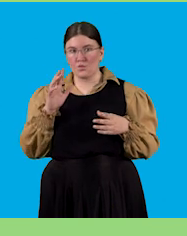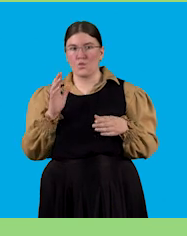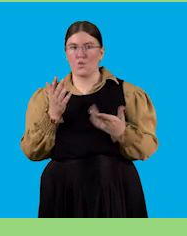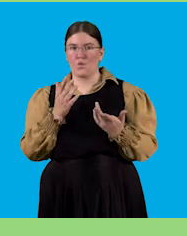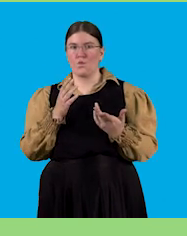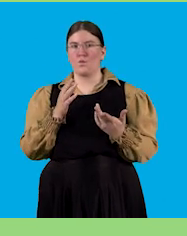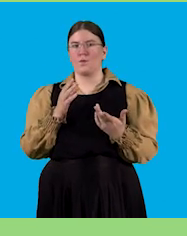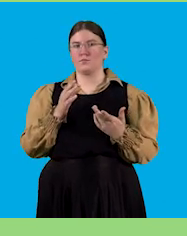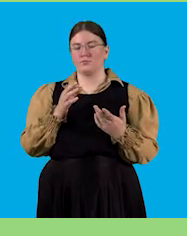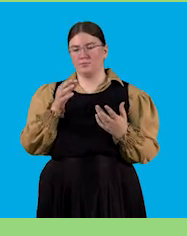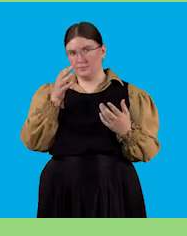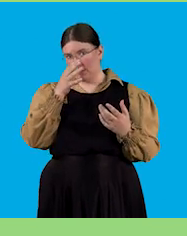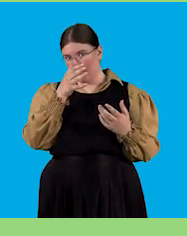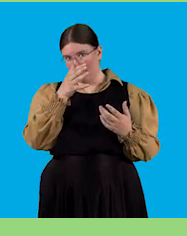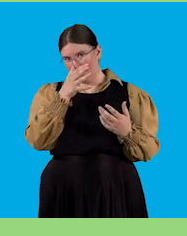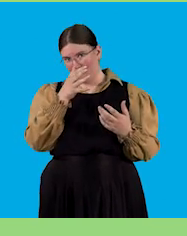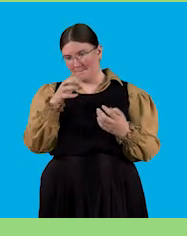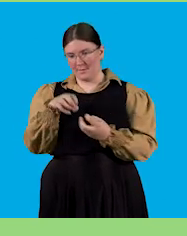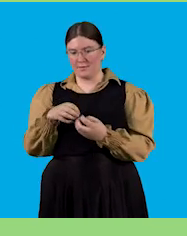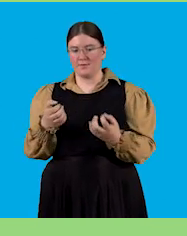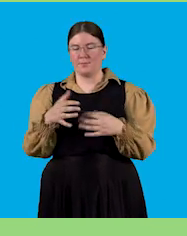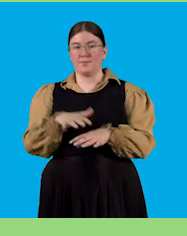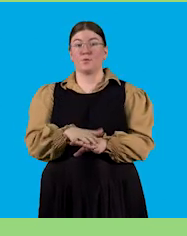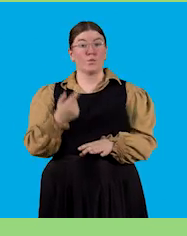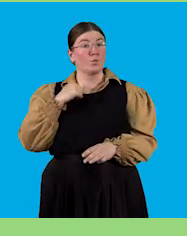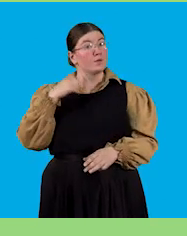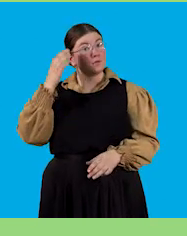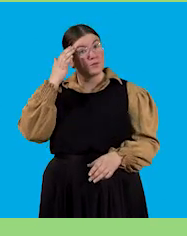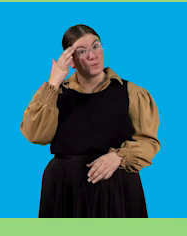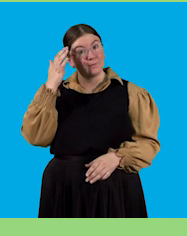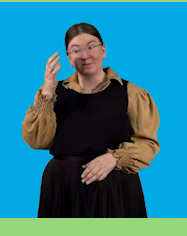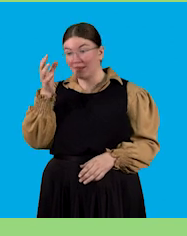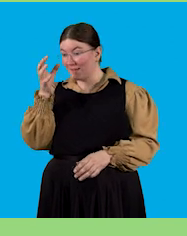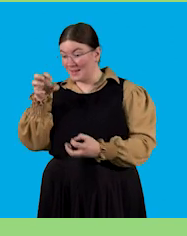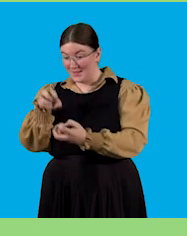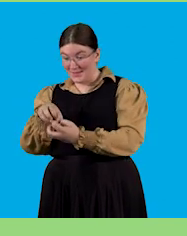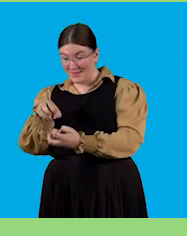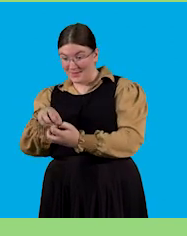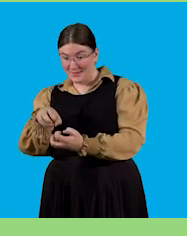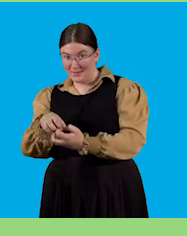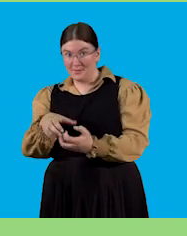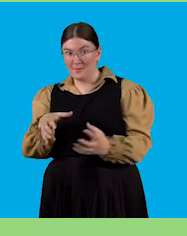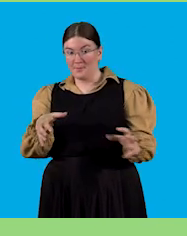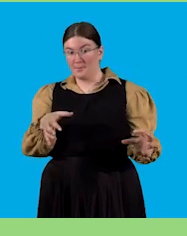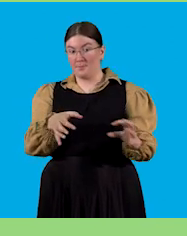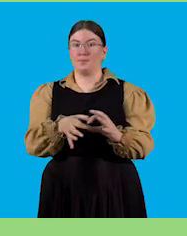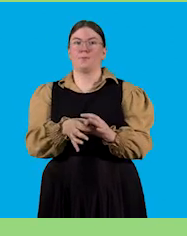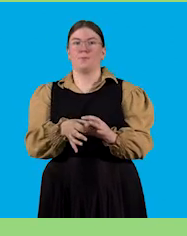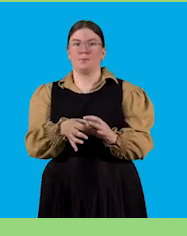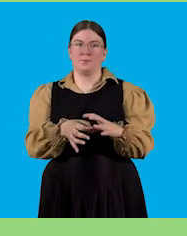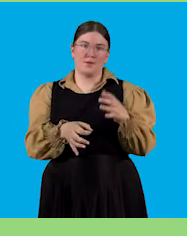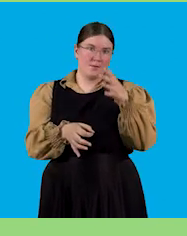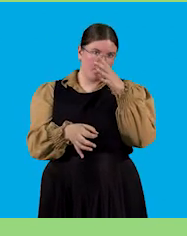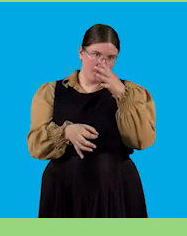and fertilization. We know that if the egg cell has not been fertilized or has not fused with the egg